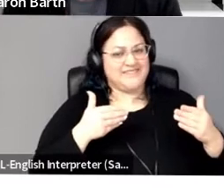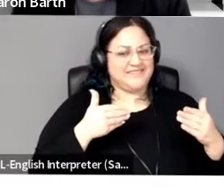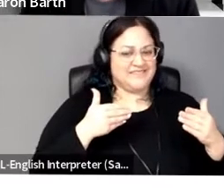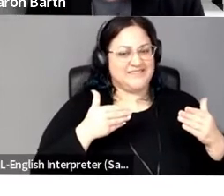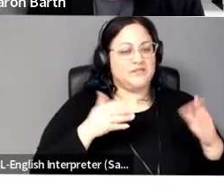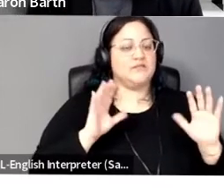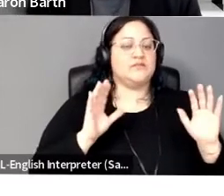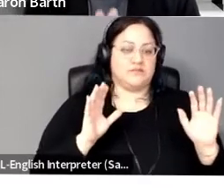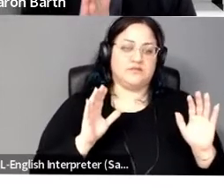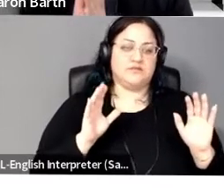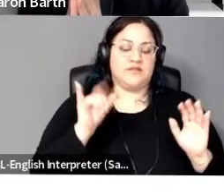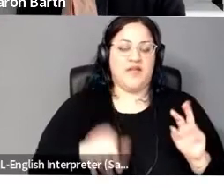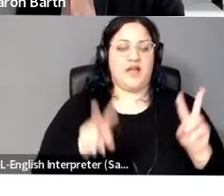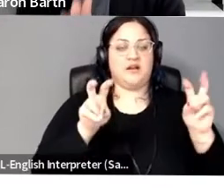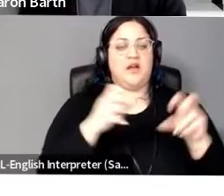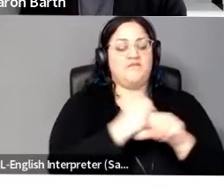So